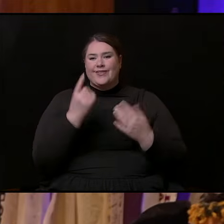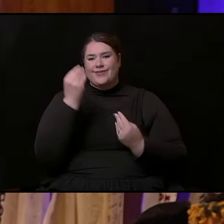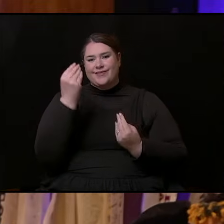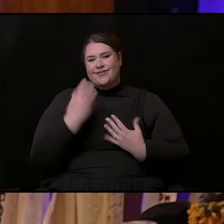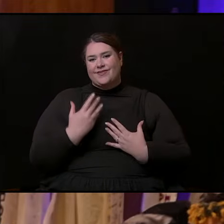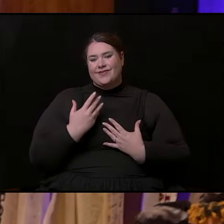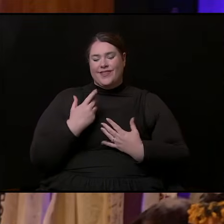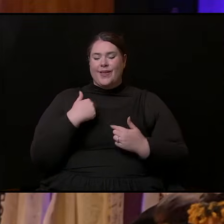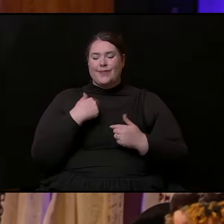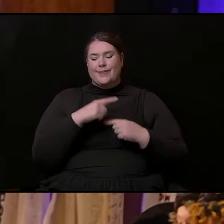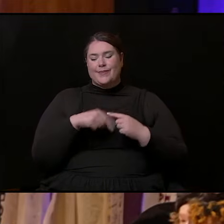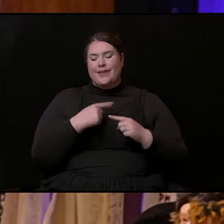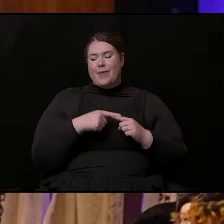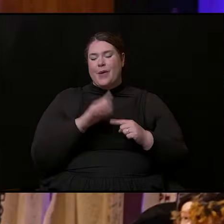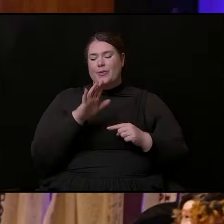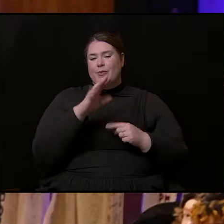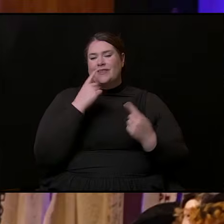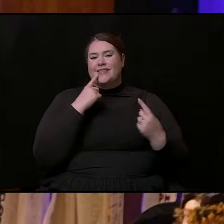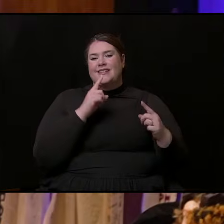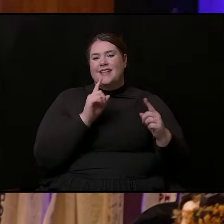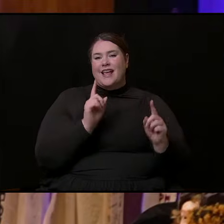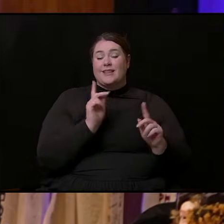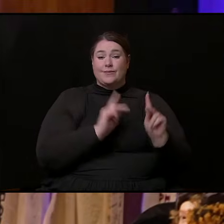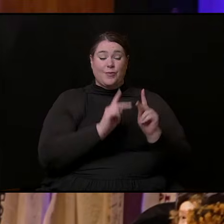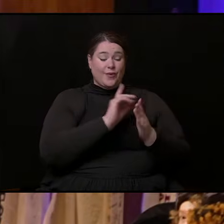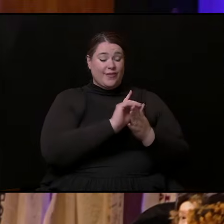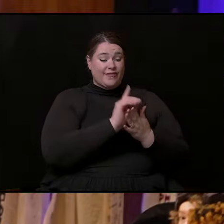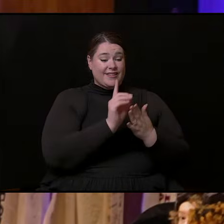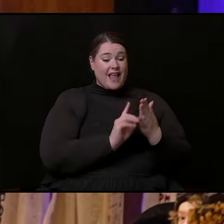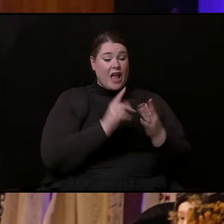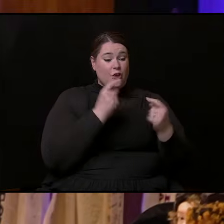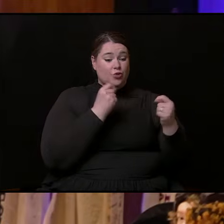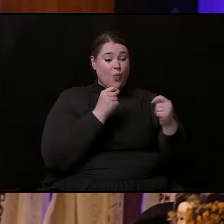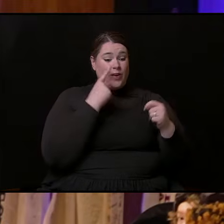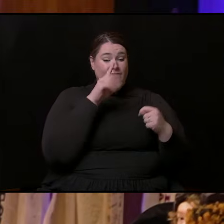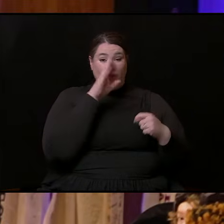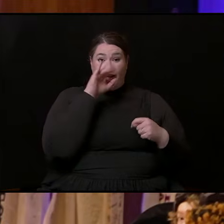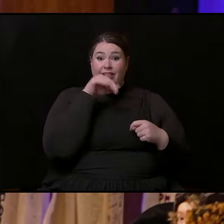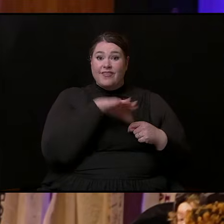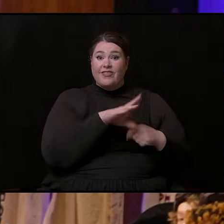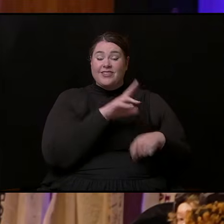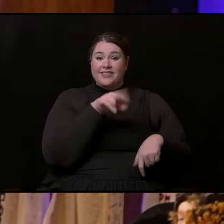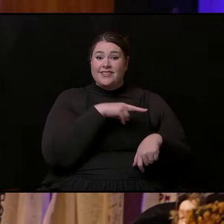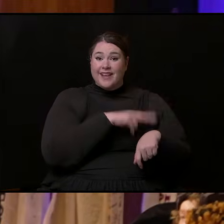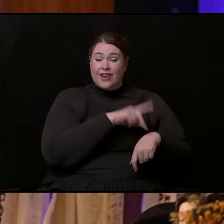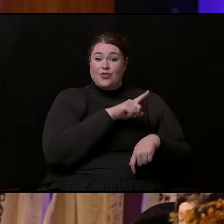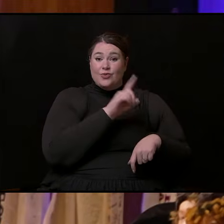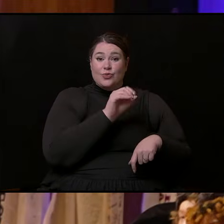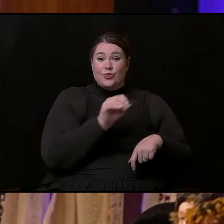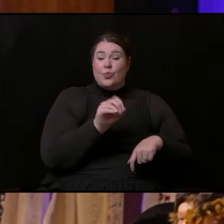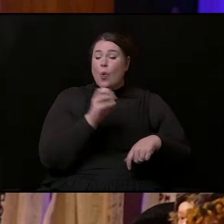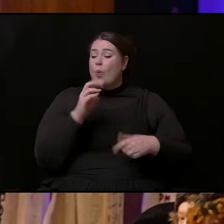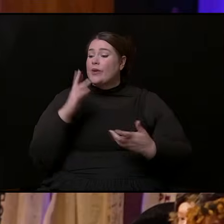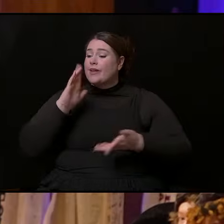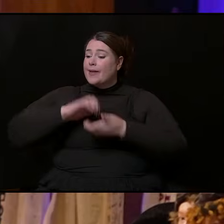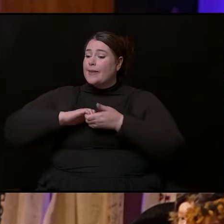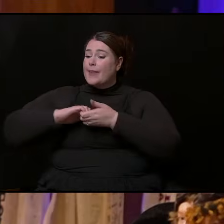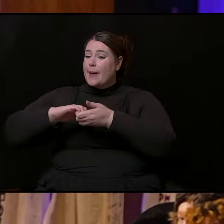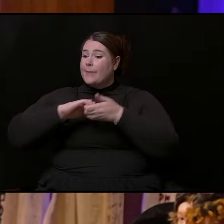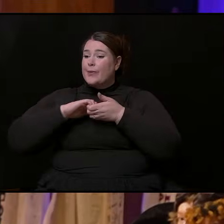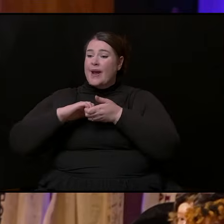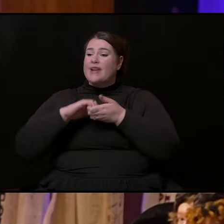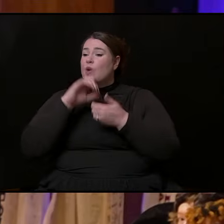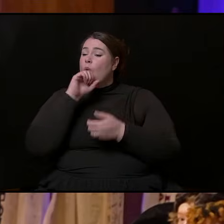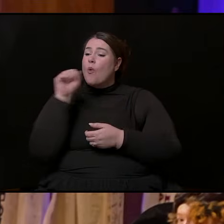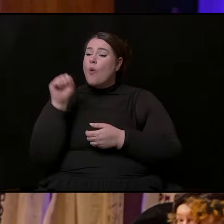success, such as those who designed toys for elephants at the National Zoo or collaborated on an Old Bay